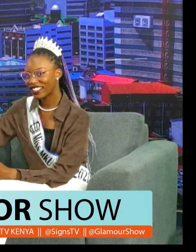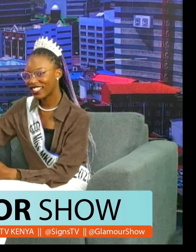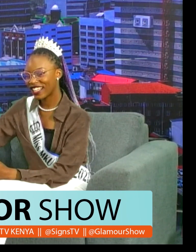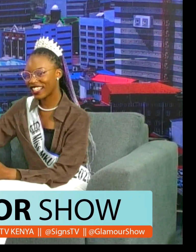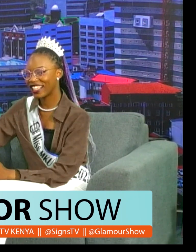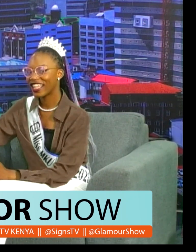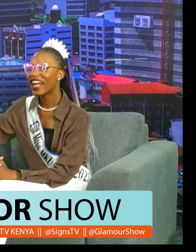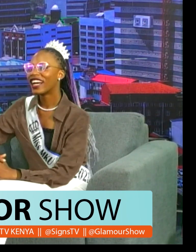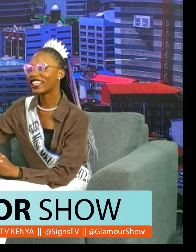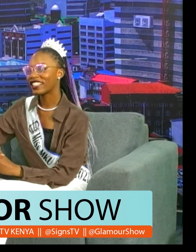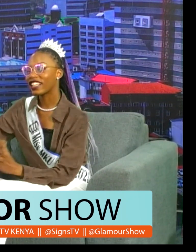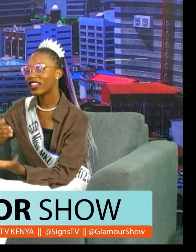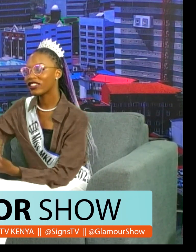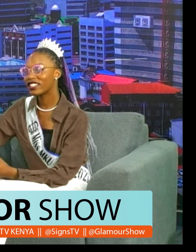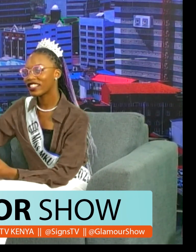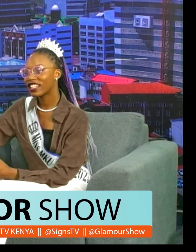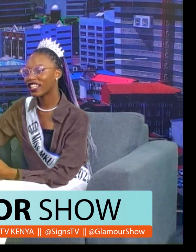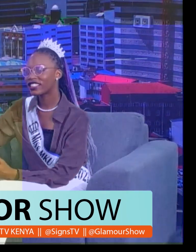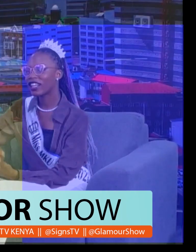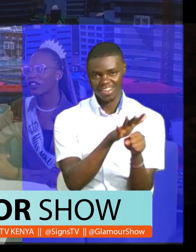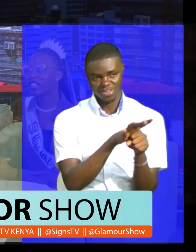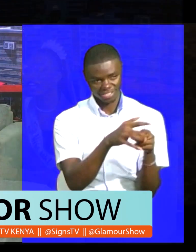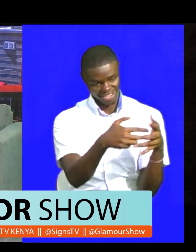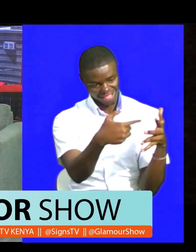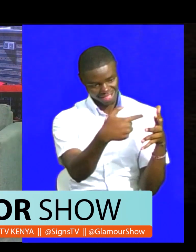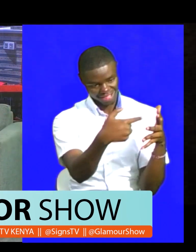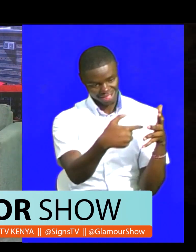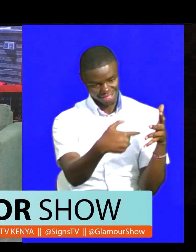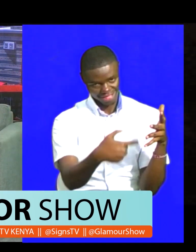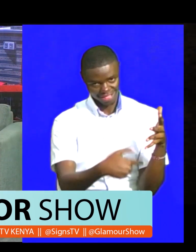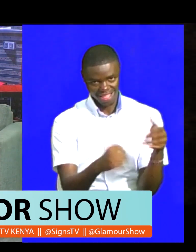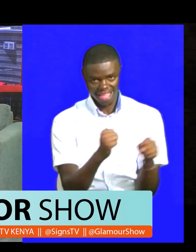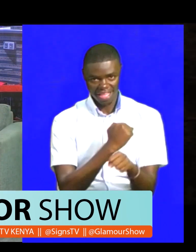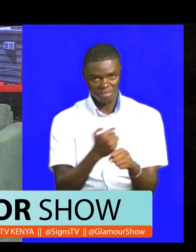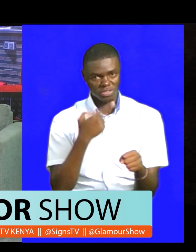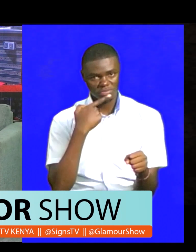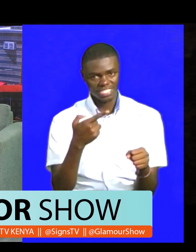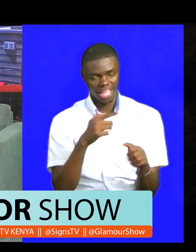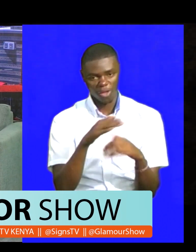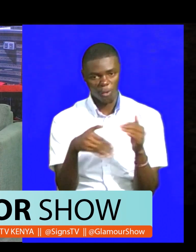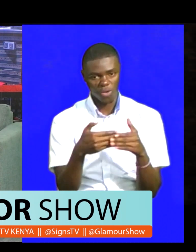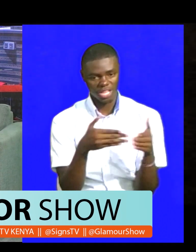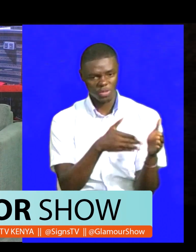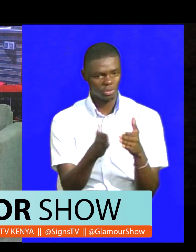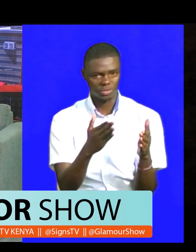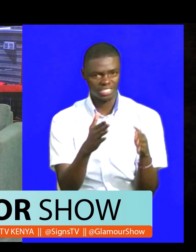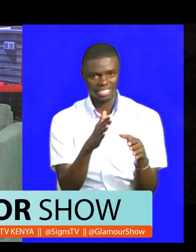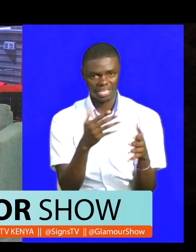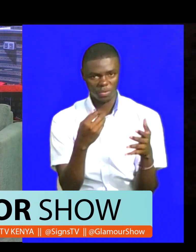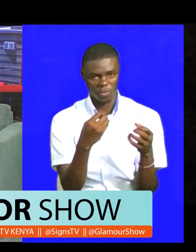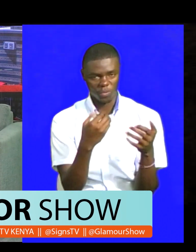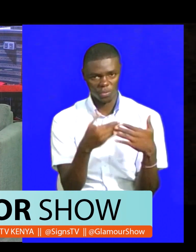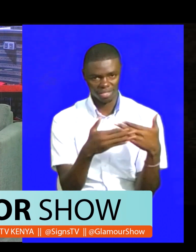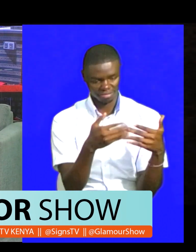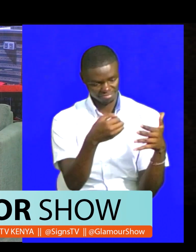Well, it's a lot. It's a lot. I can't say each and every opportunity is here, but what I can say